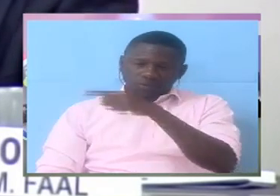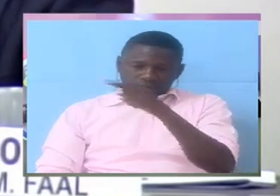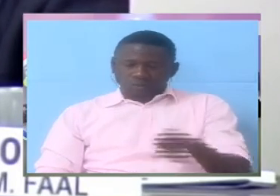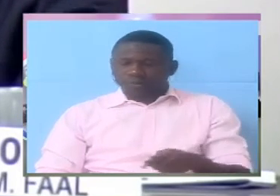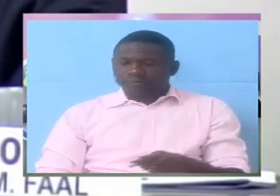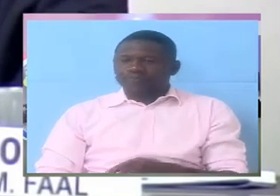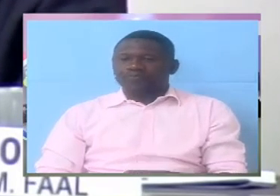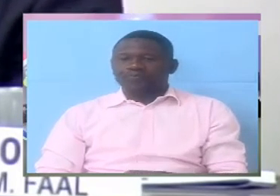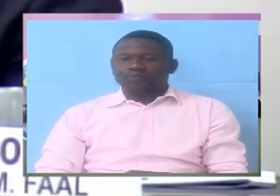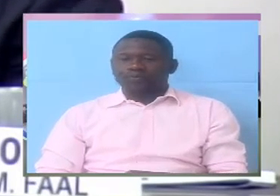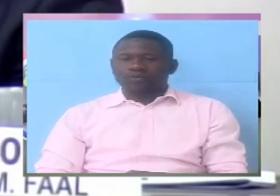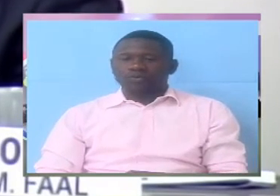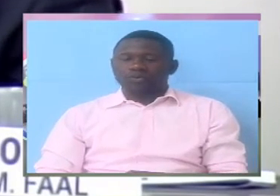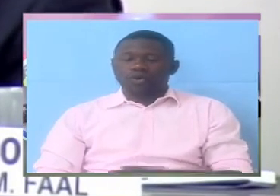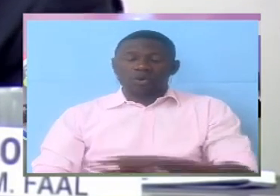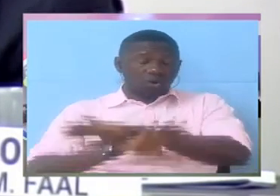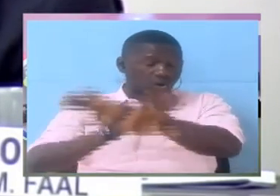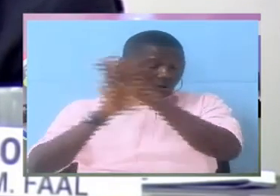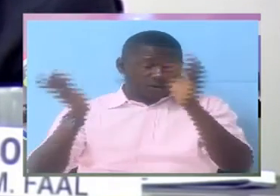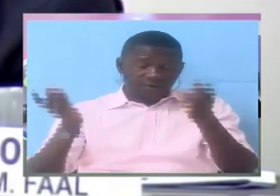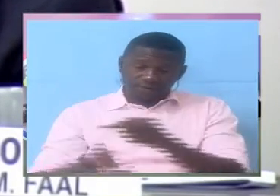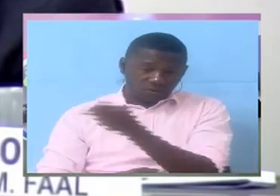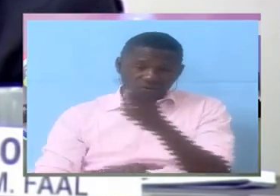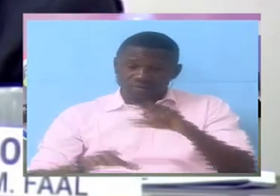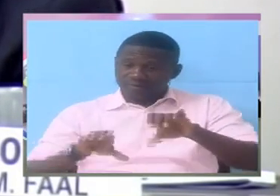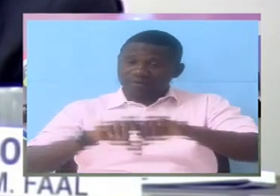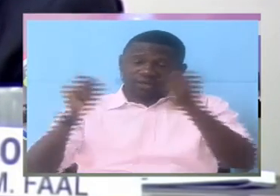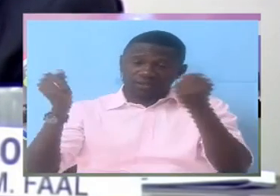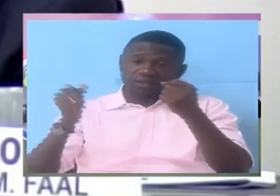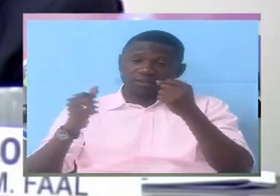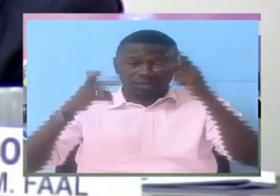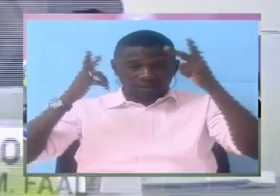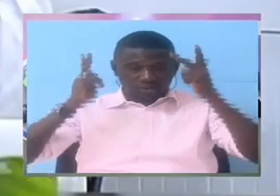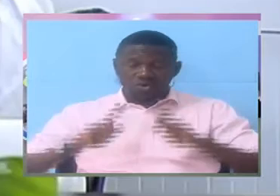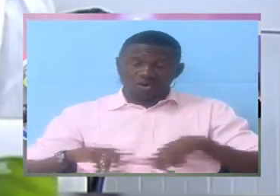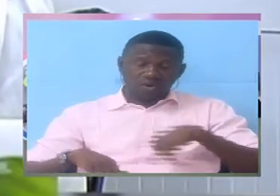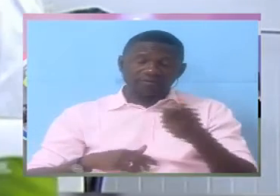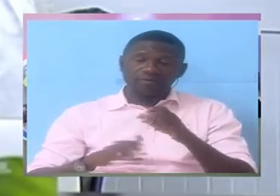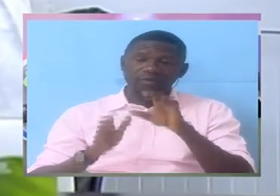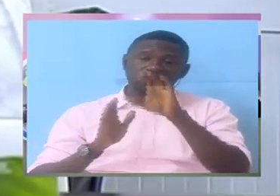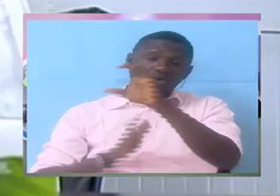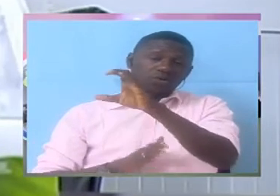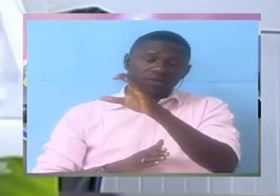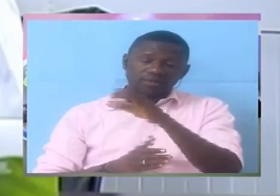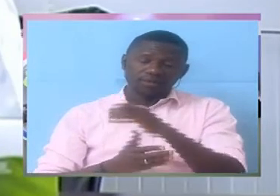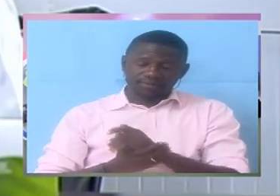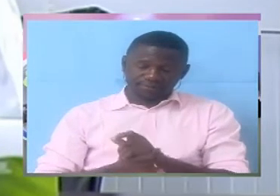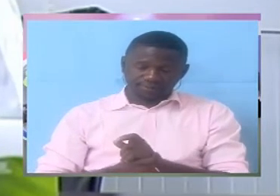All of you violated the laws of this country. But we have not